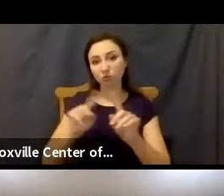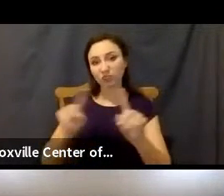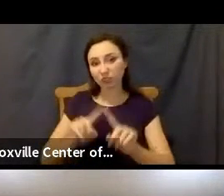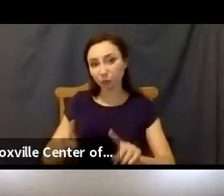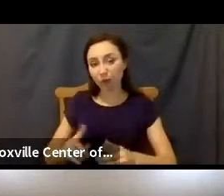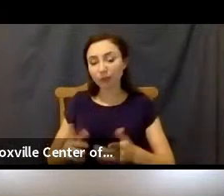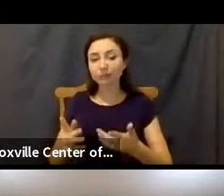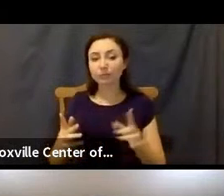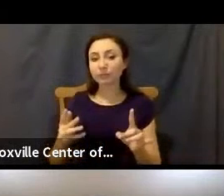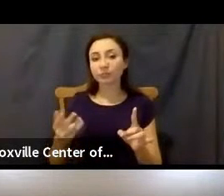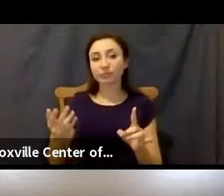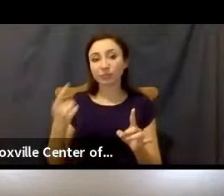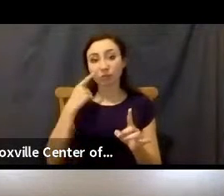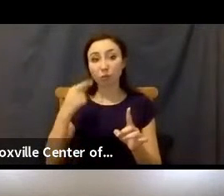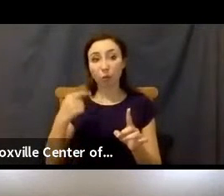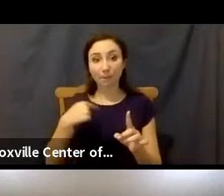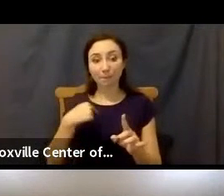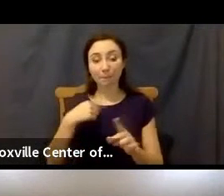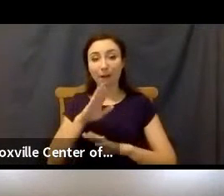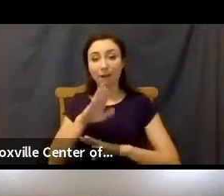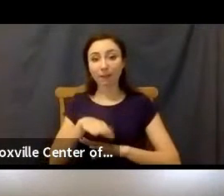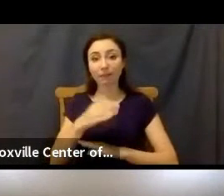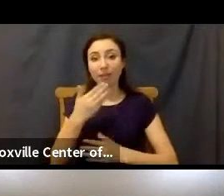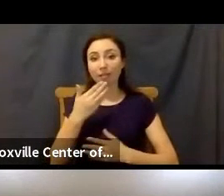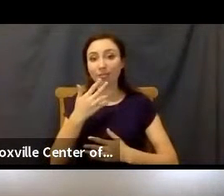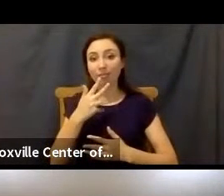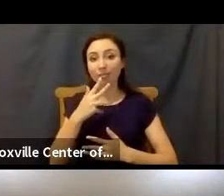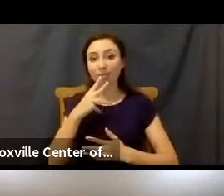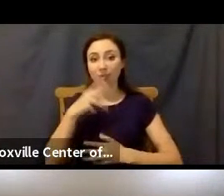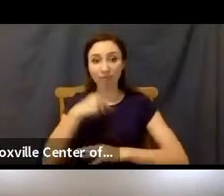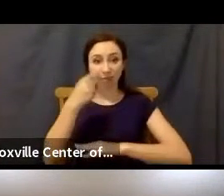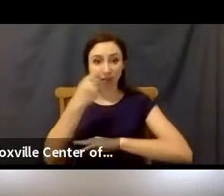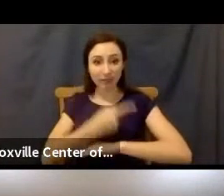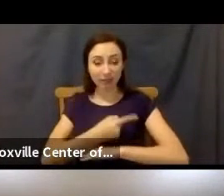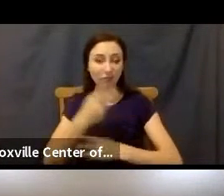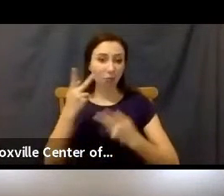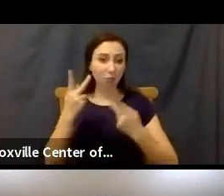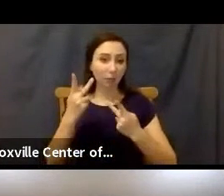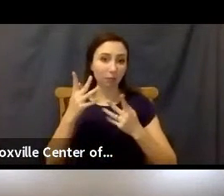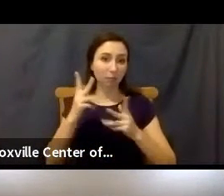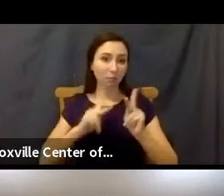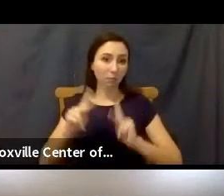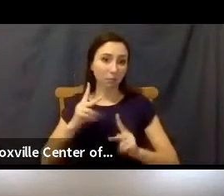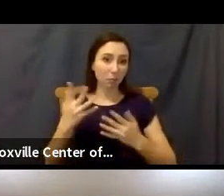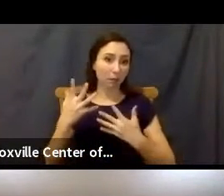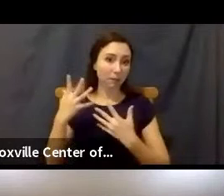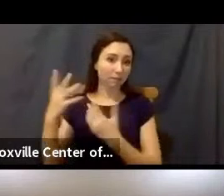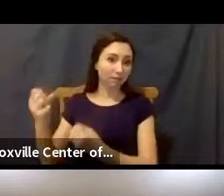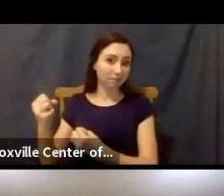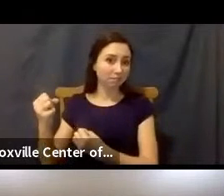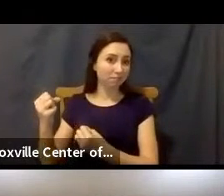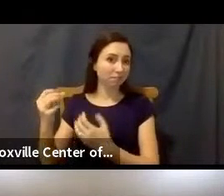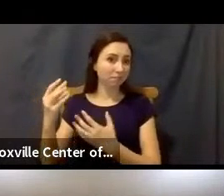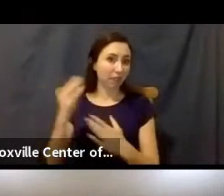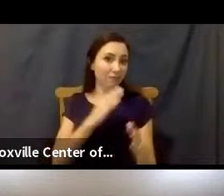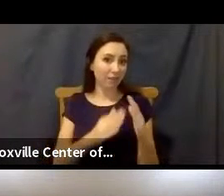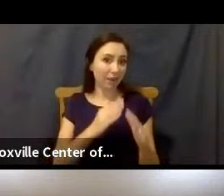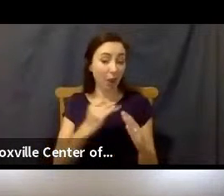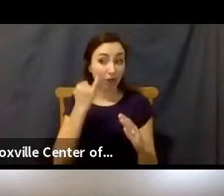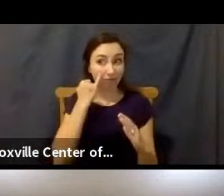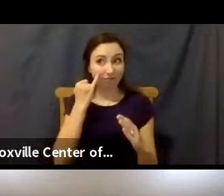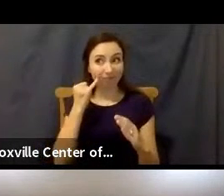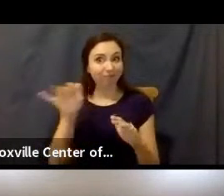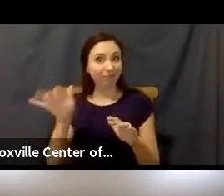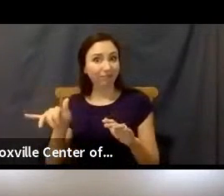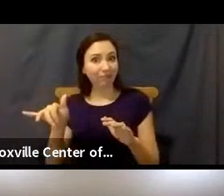To me, the evening of Thanksgiving is not that big a deal. People might be out of town, but if they're out of town, they're out of town. We're here, we're open.